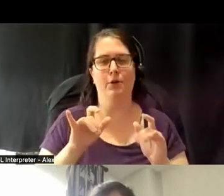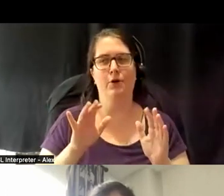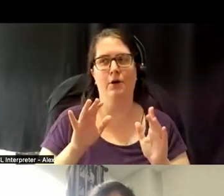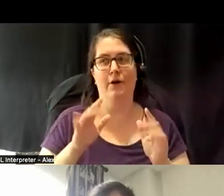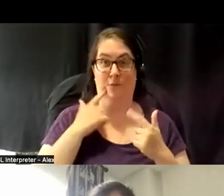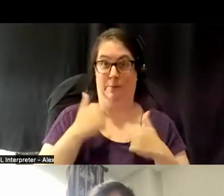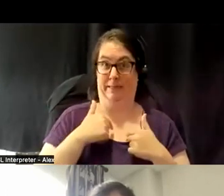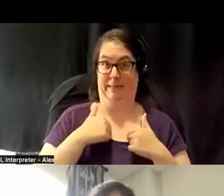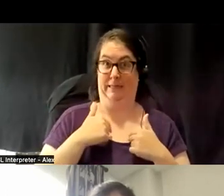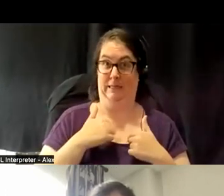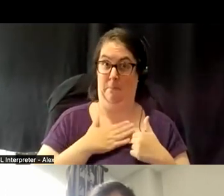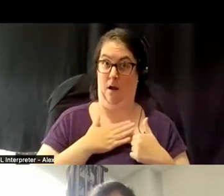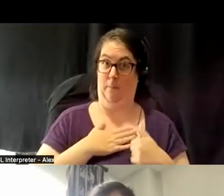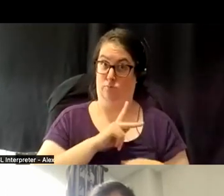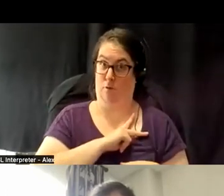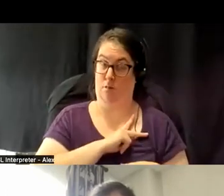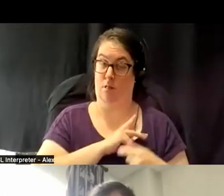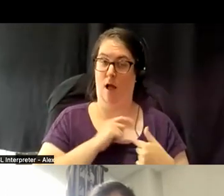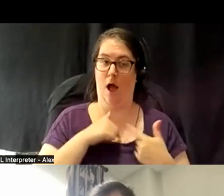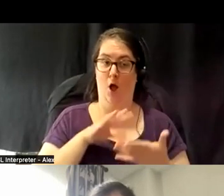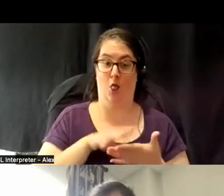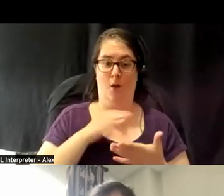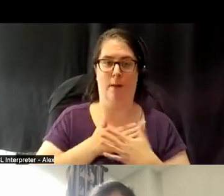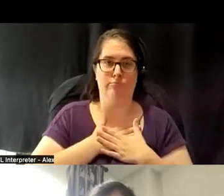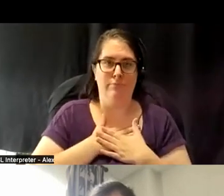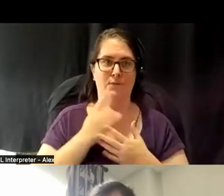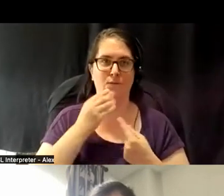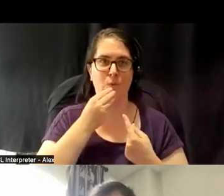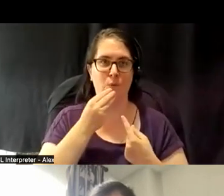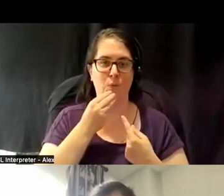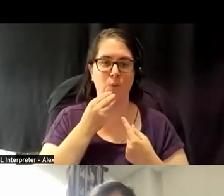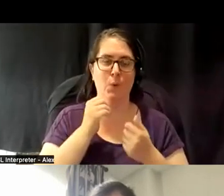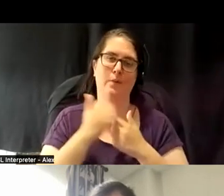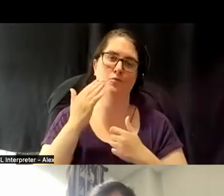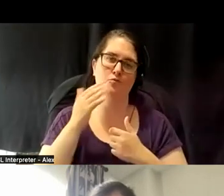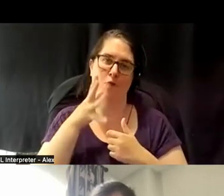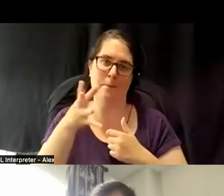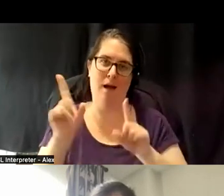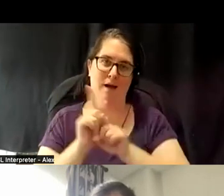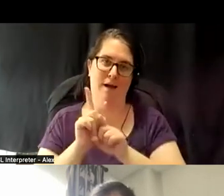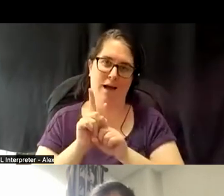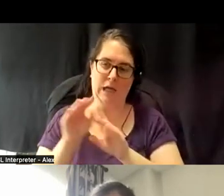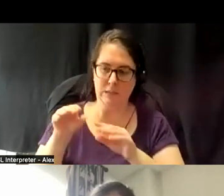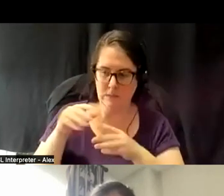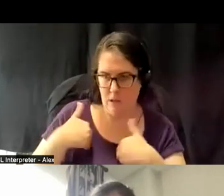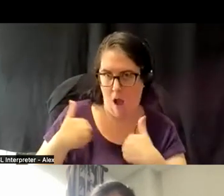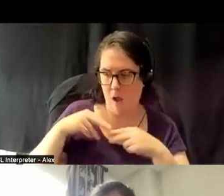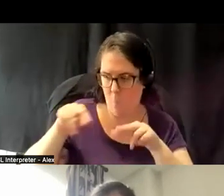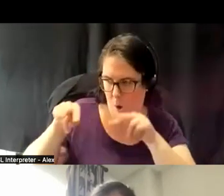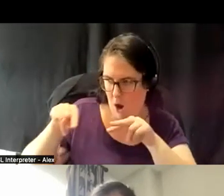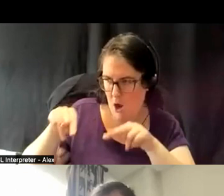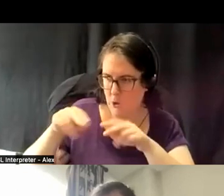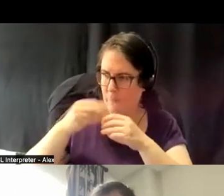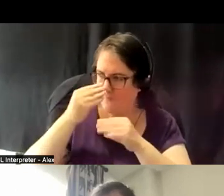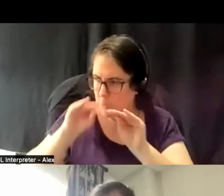for me specifically, I learned my appreciation with food through spending time with my grandmother in her garden as a young child.